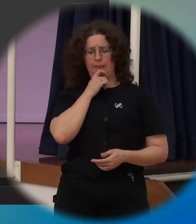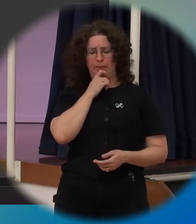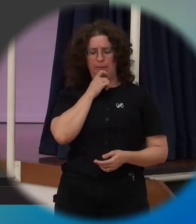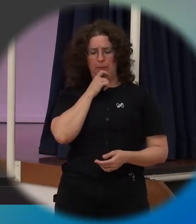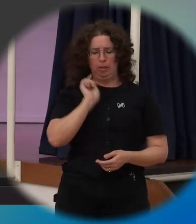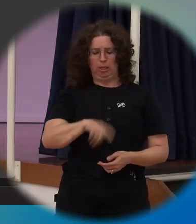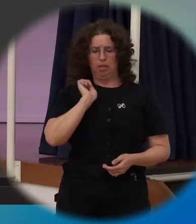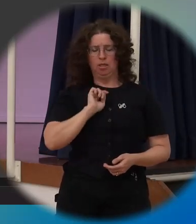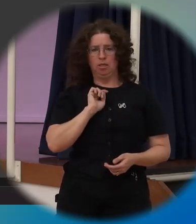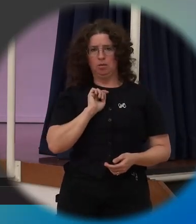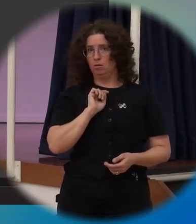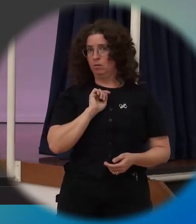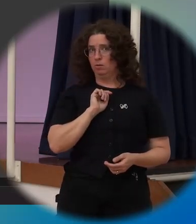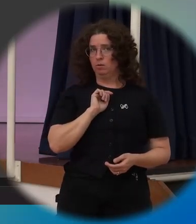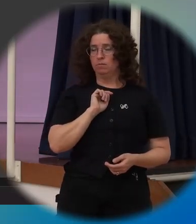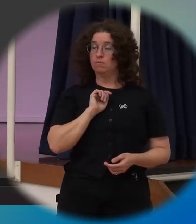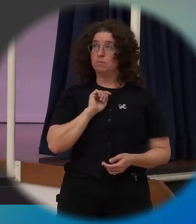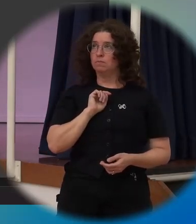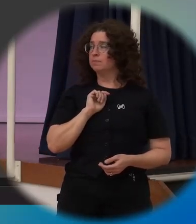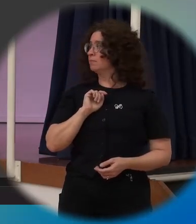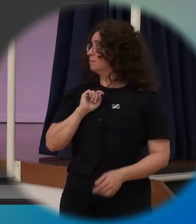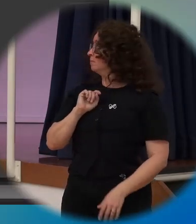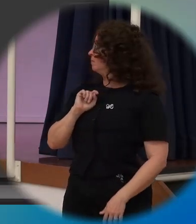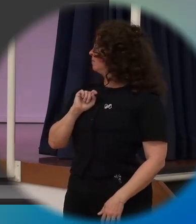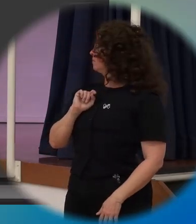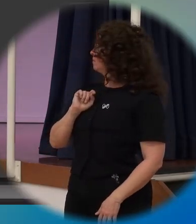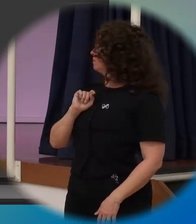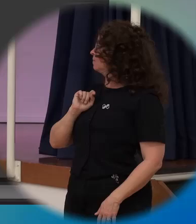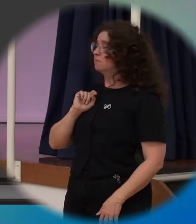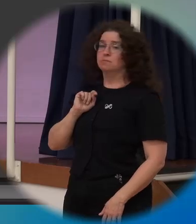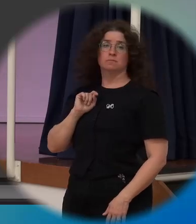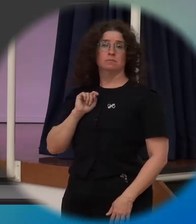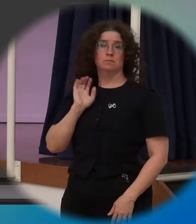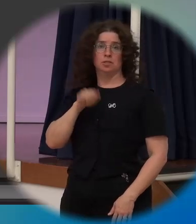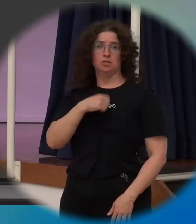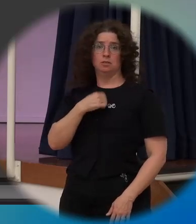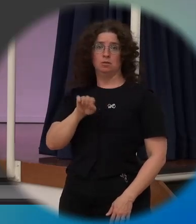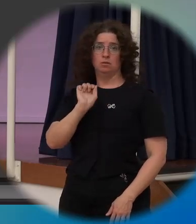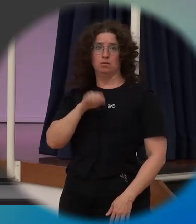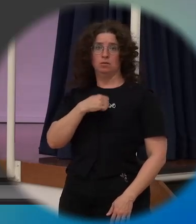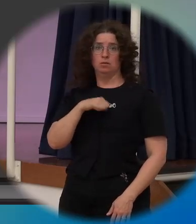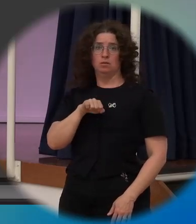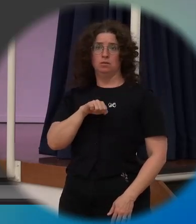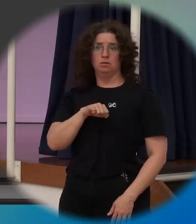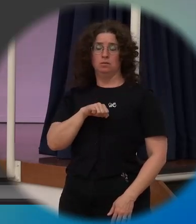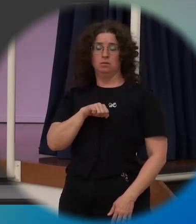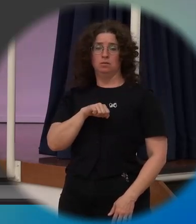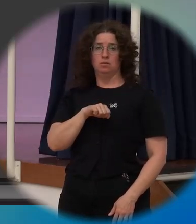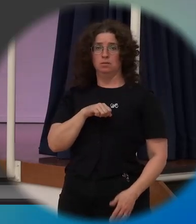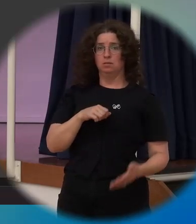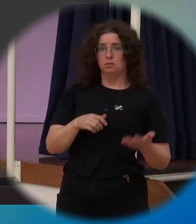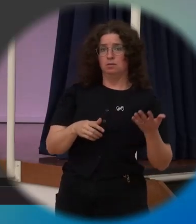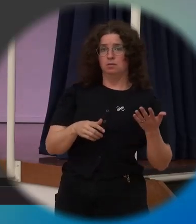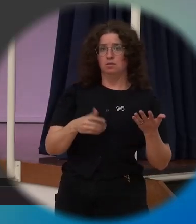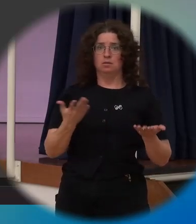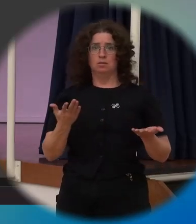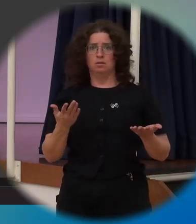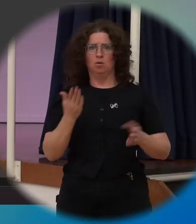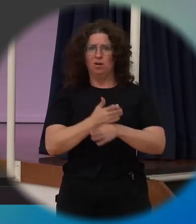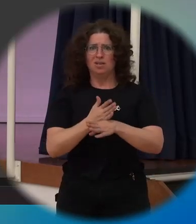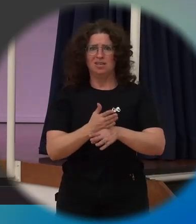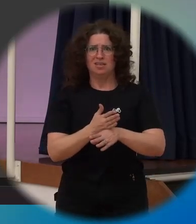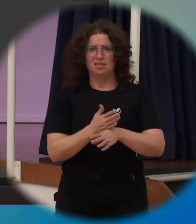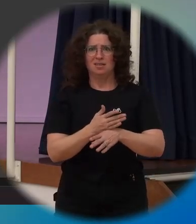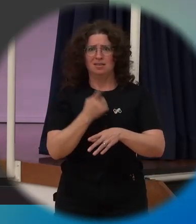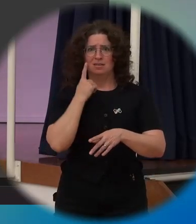try and tap it. It's gonna play? No? Yes? Is it playing? I